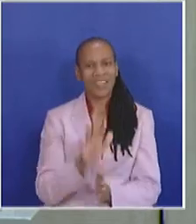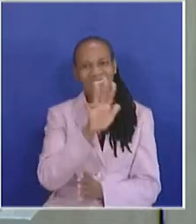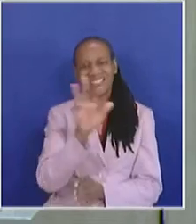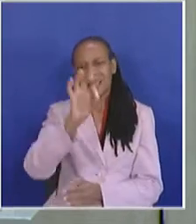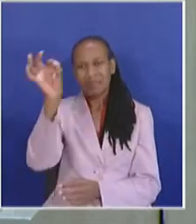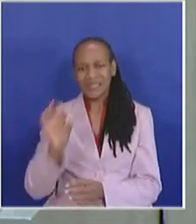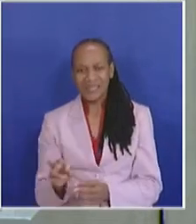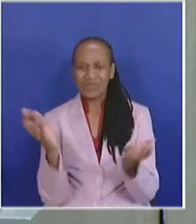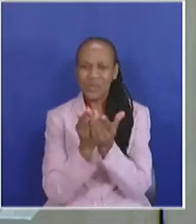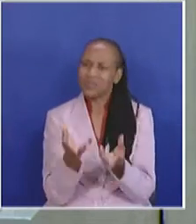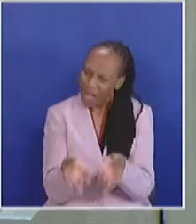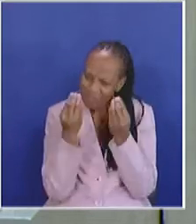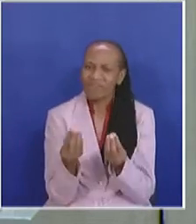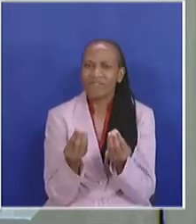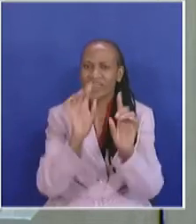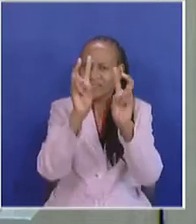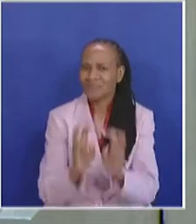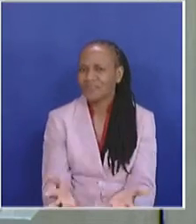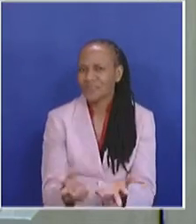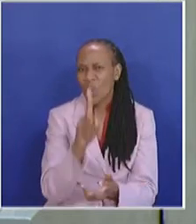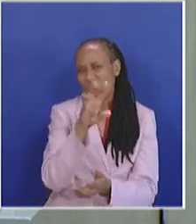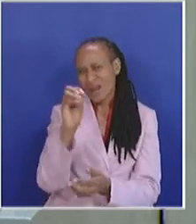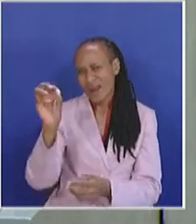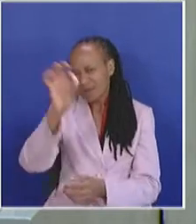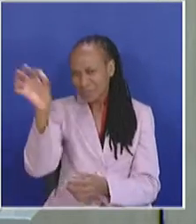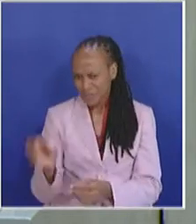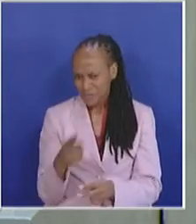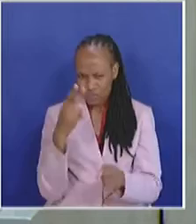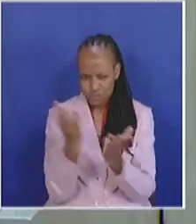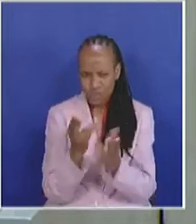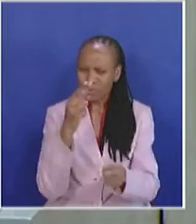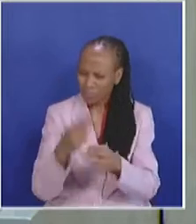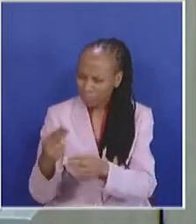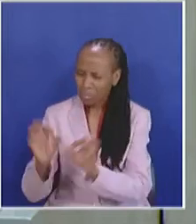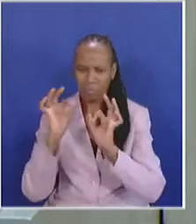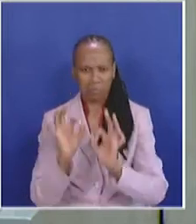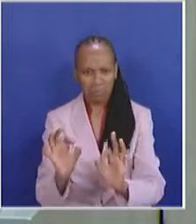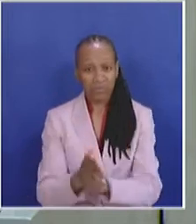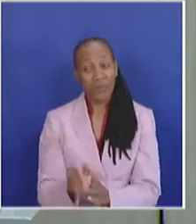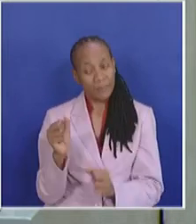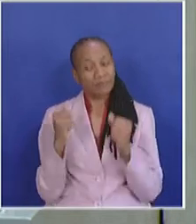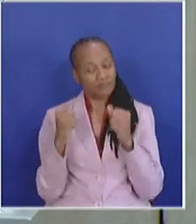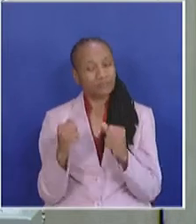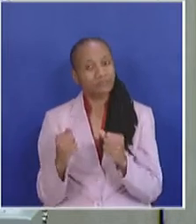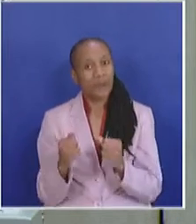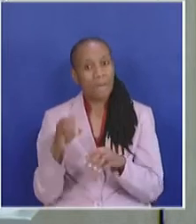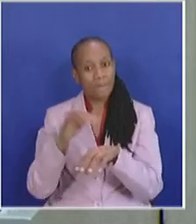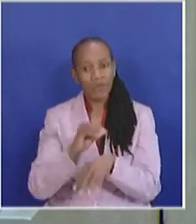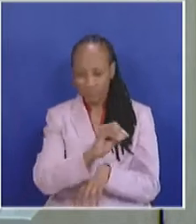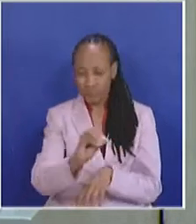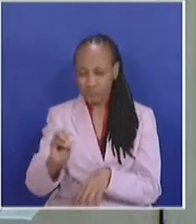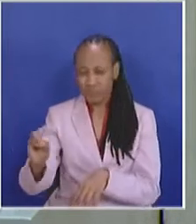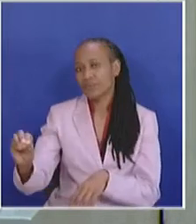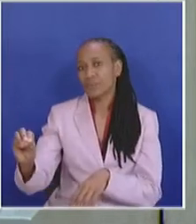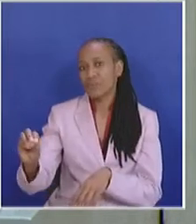access to electricity. 100% have access to sanitation. However, we still need to address some of the problematic areas